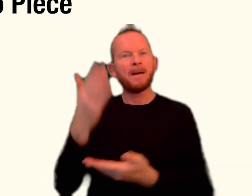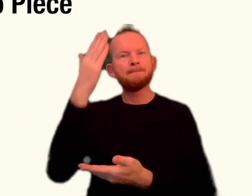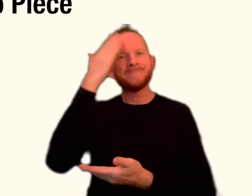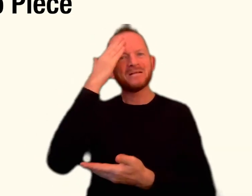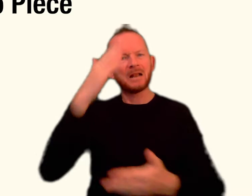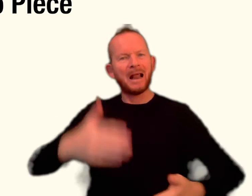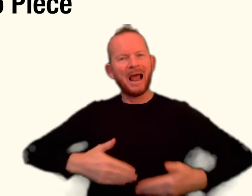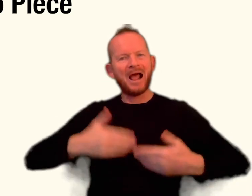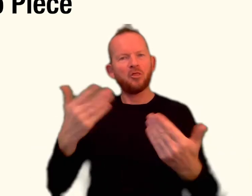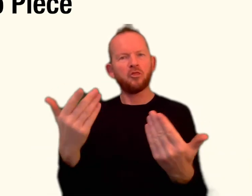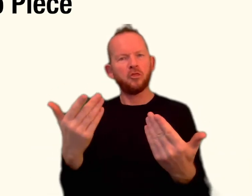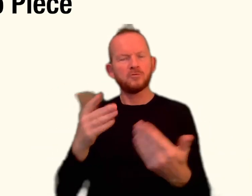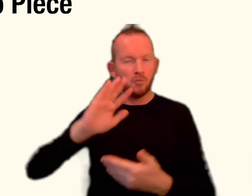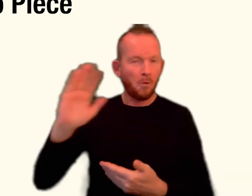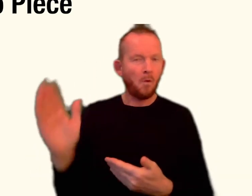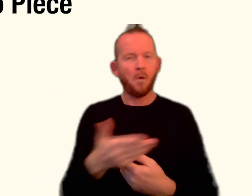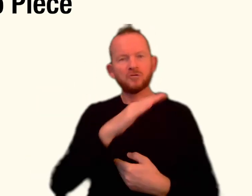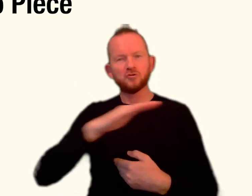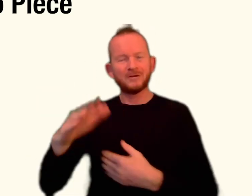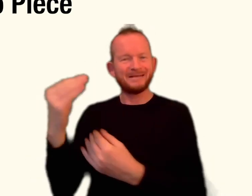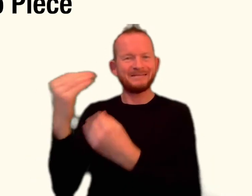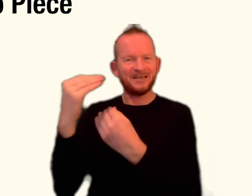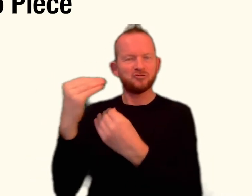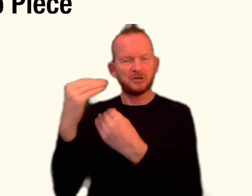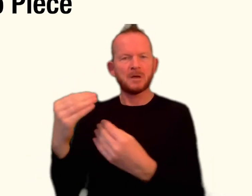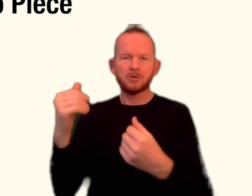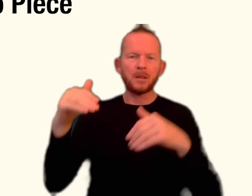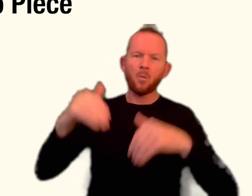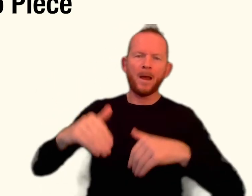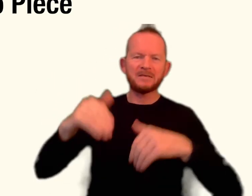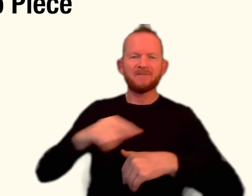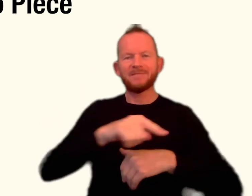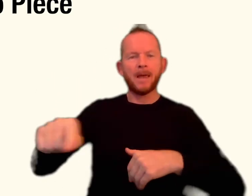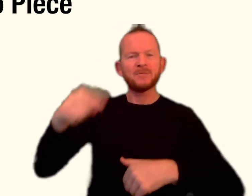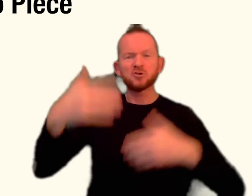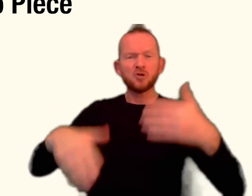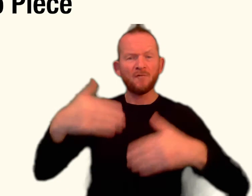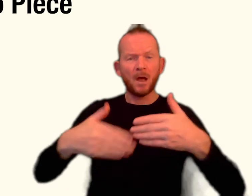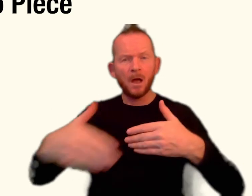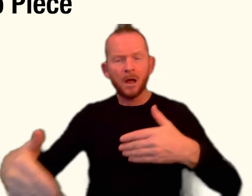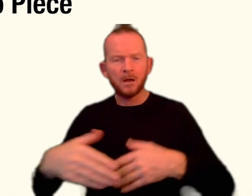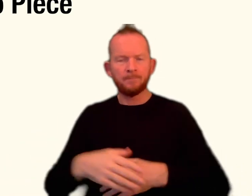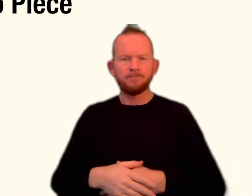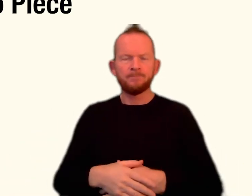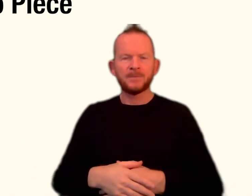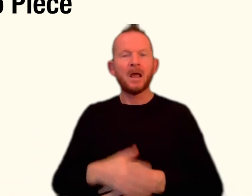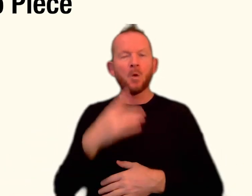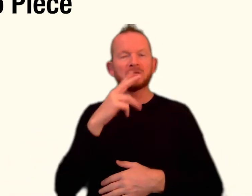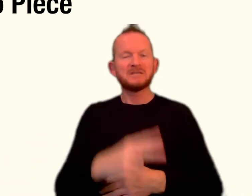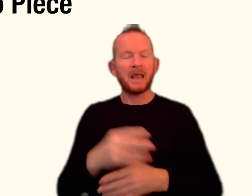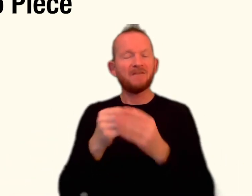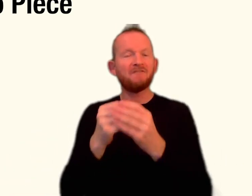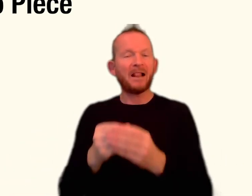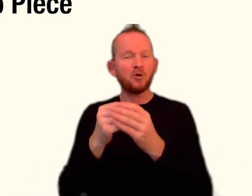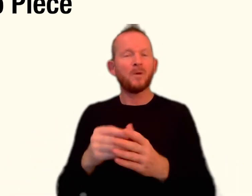all children and teachers rather than waiting for them to suffer. My ideal school would see the value of